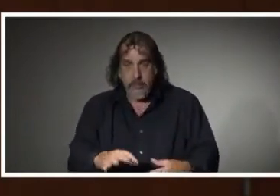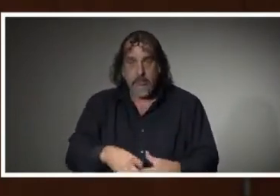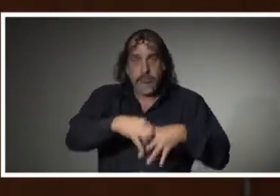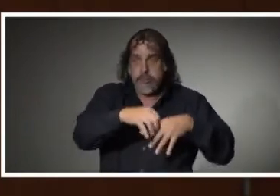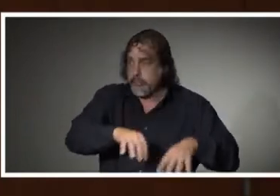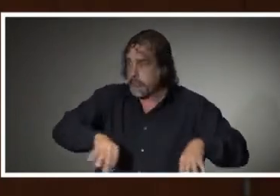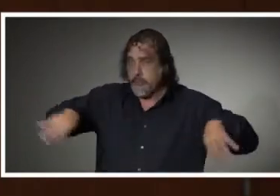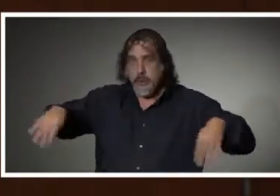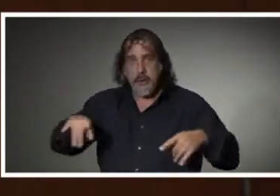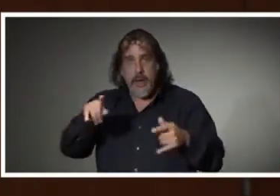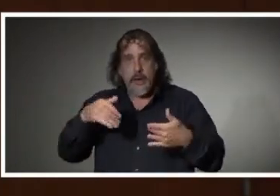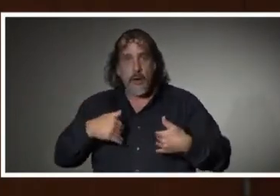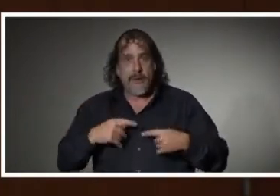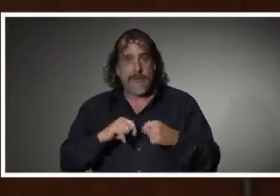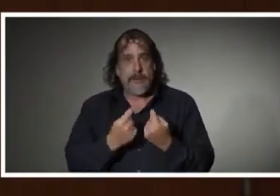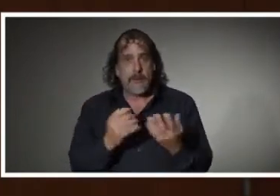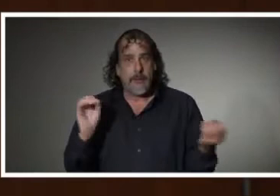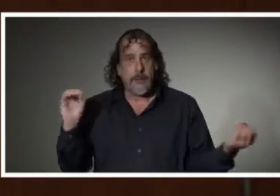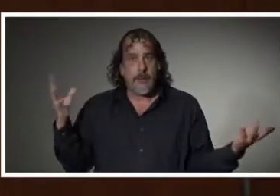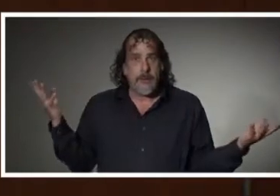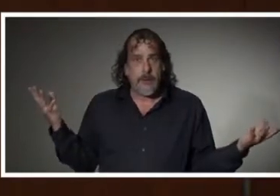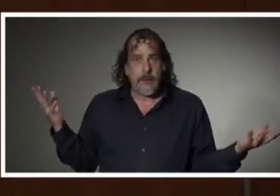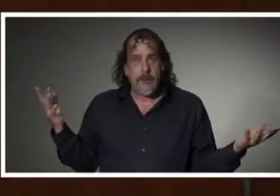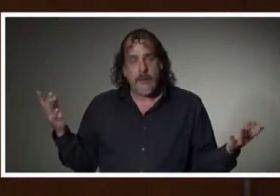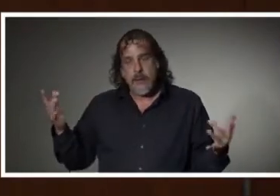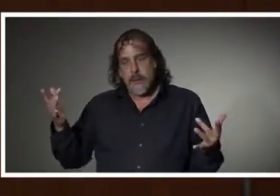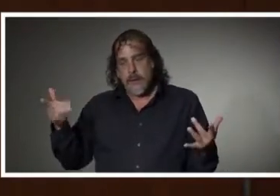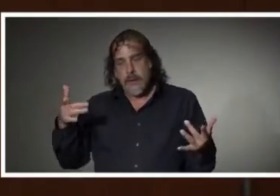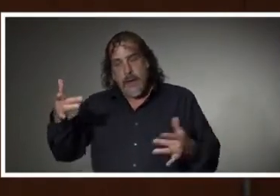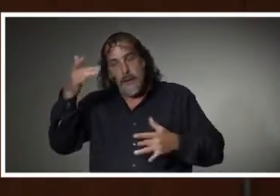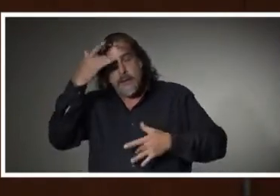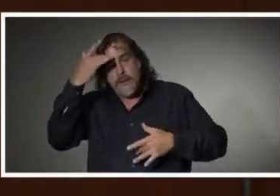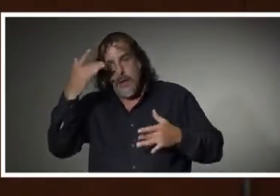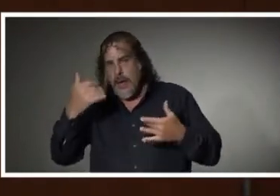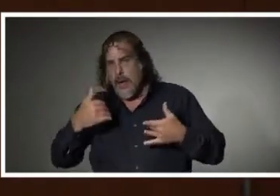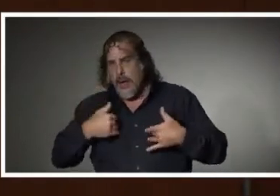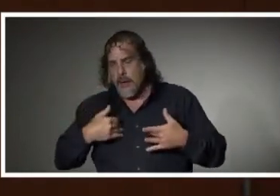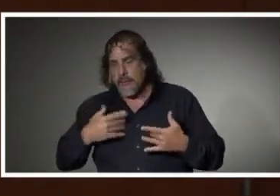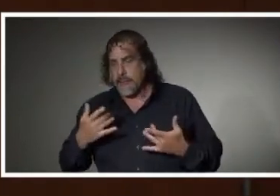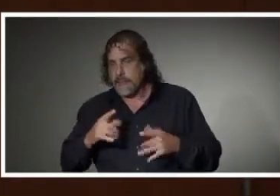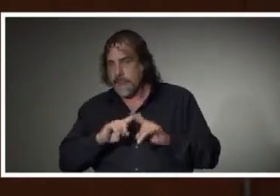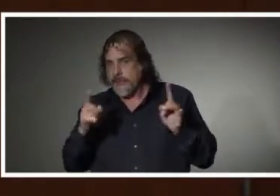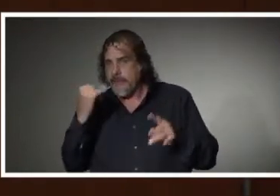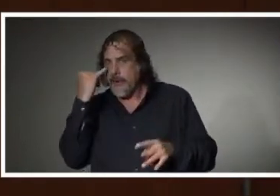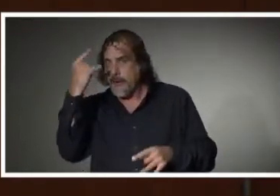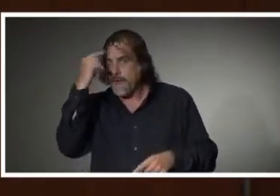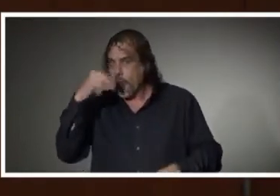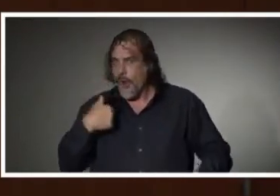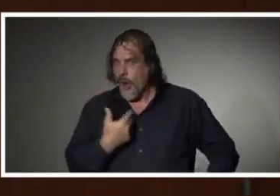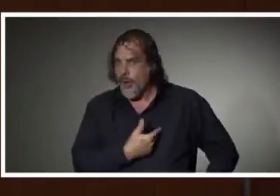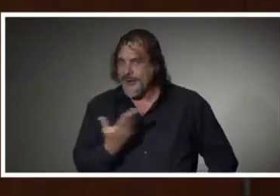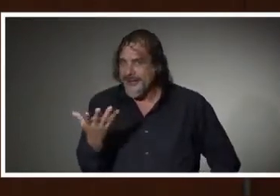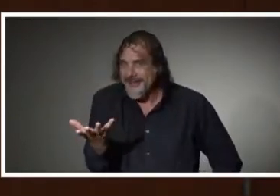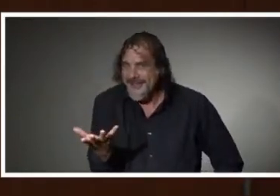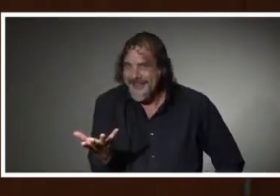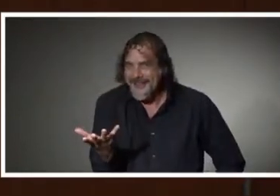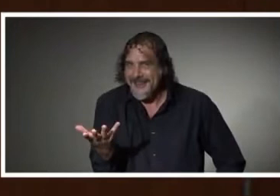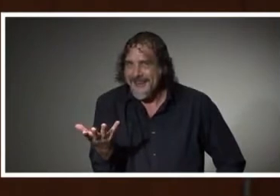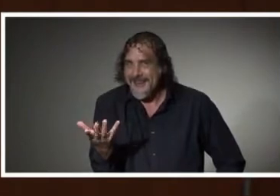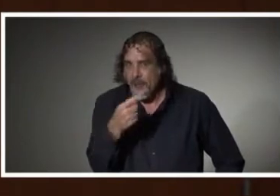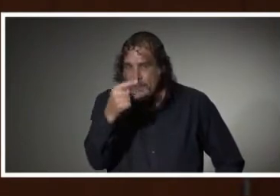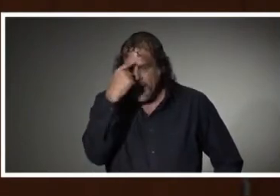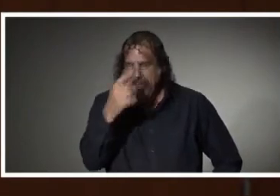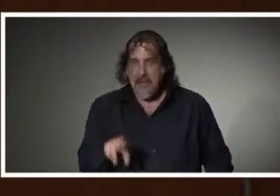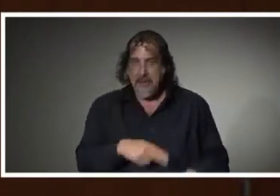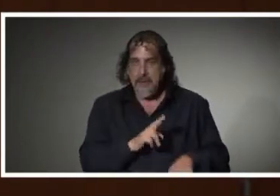how are you going to play football? You know, I think the virus may have different ideas for us than we have for ourselves. But one of the things that absolutely does worry me